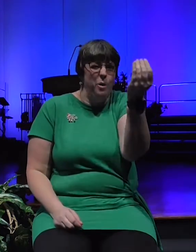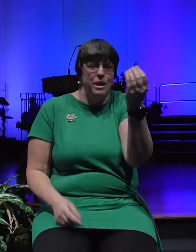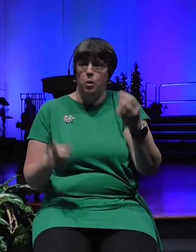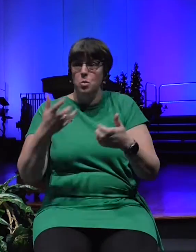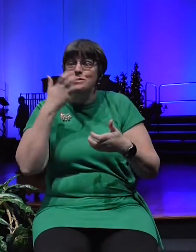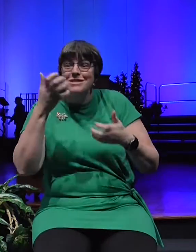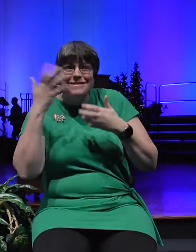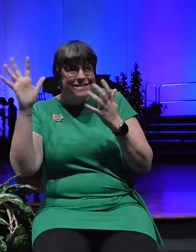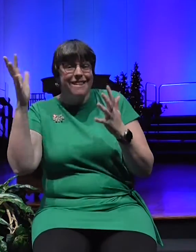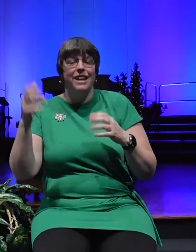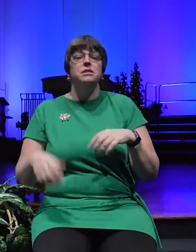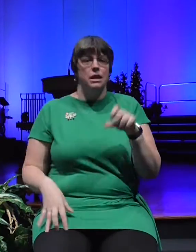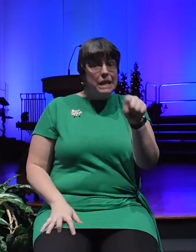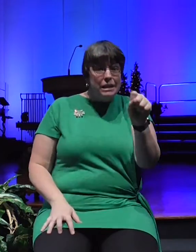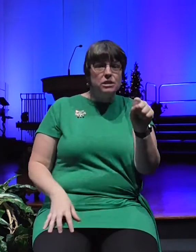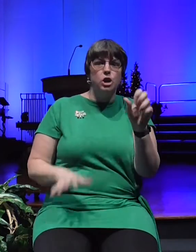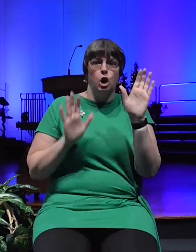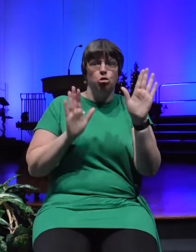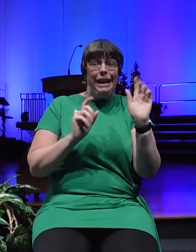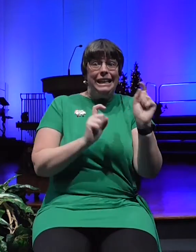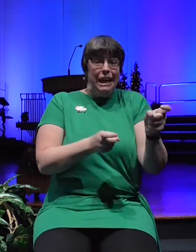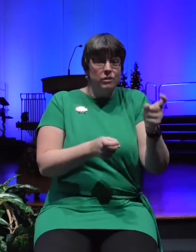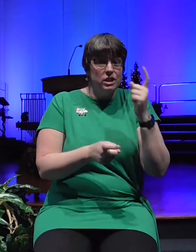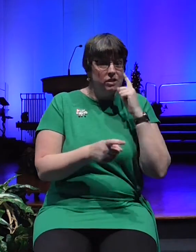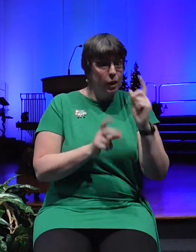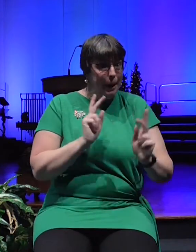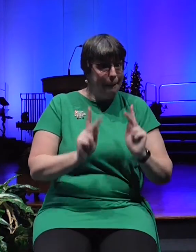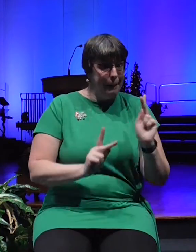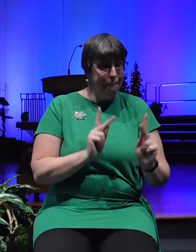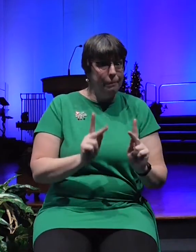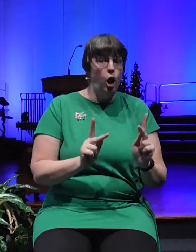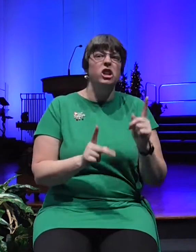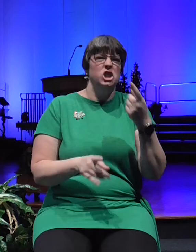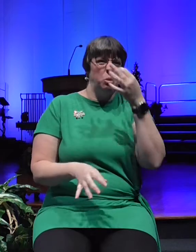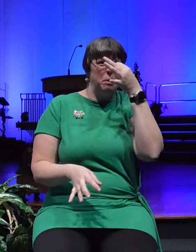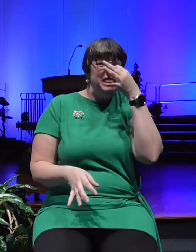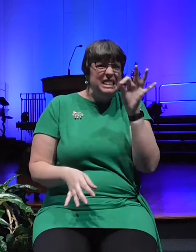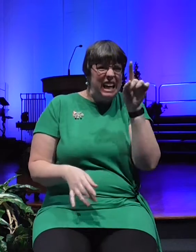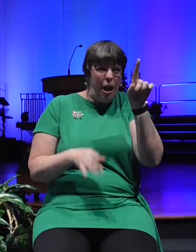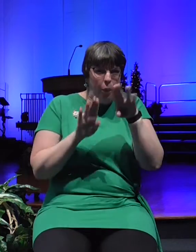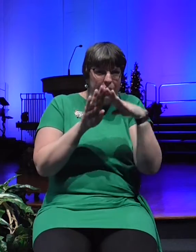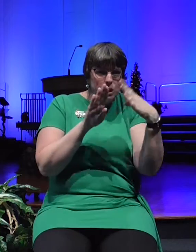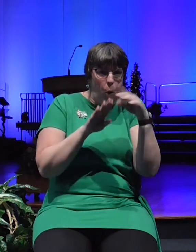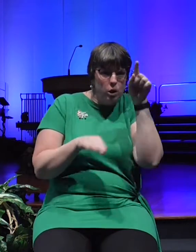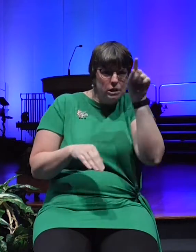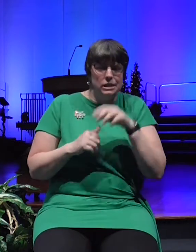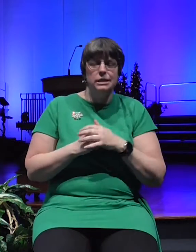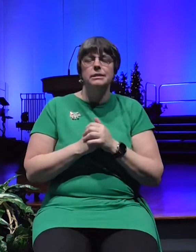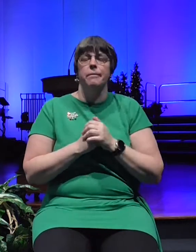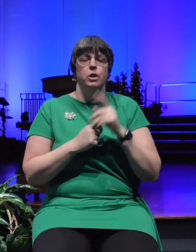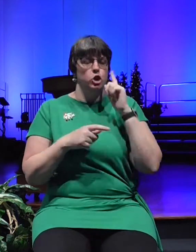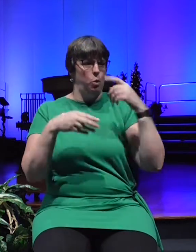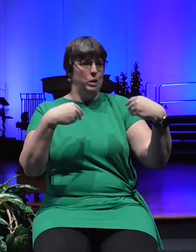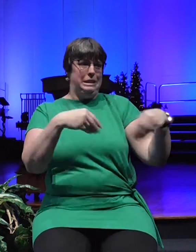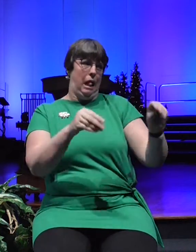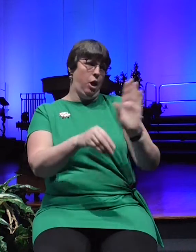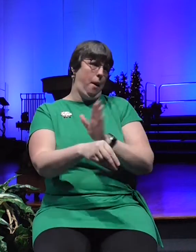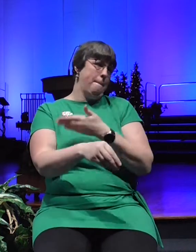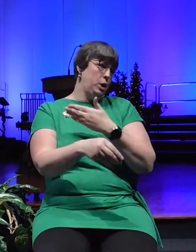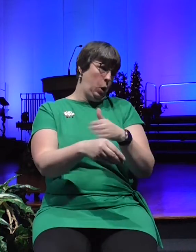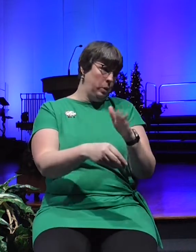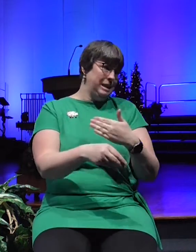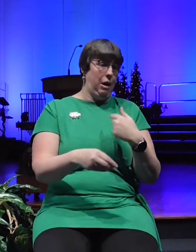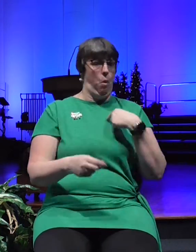Yeah, great gifts for people. Just go out the doors, and she's right there, and be happy to sell you some of her beautiful music. And while